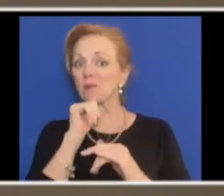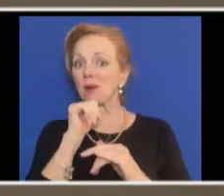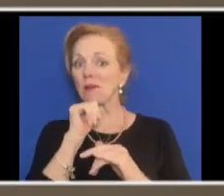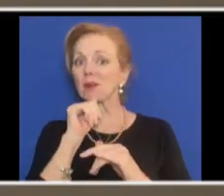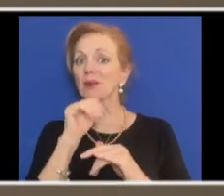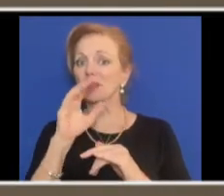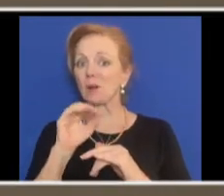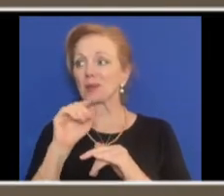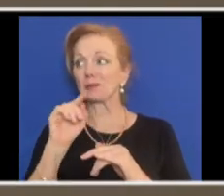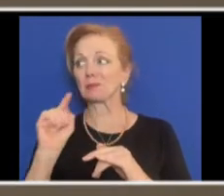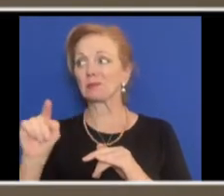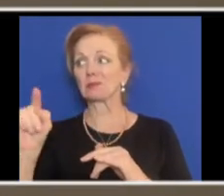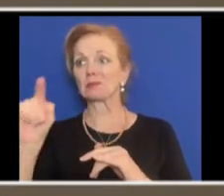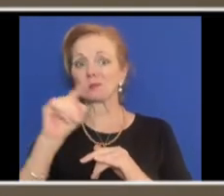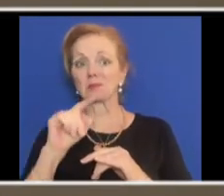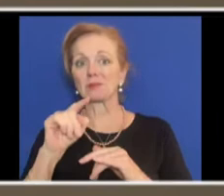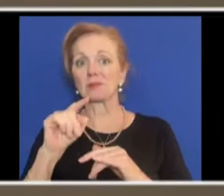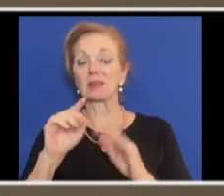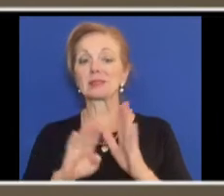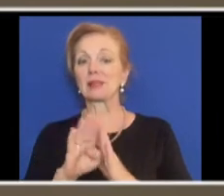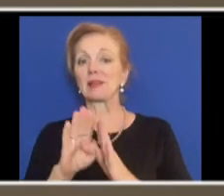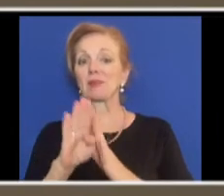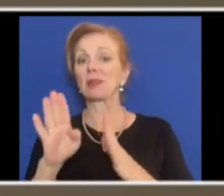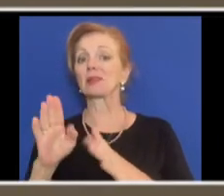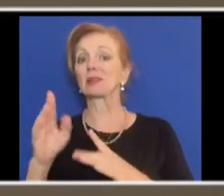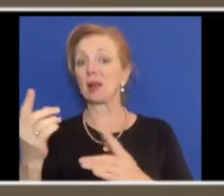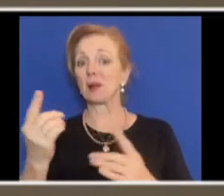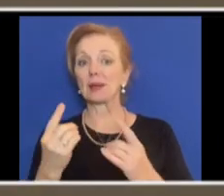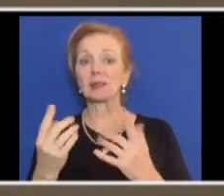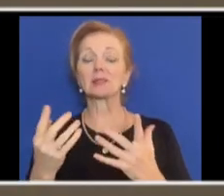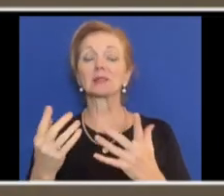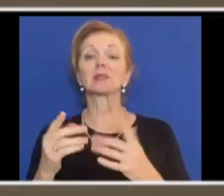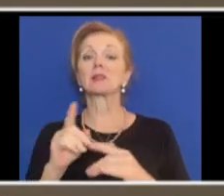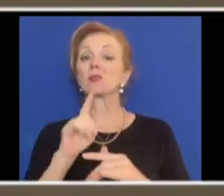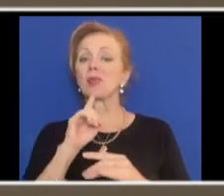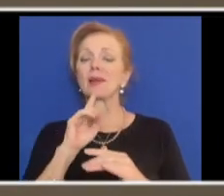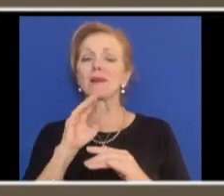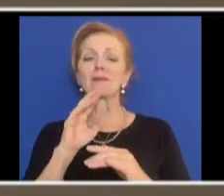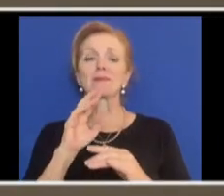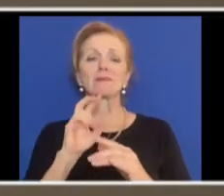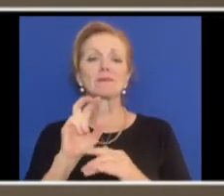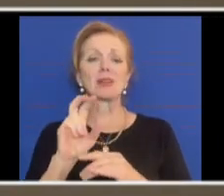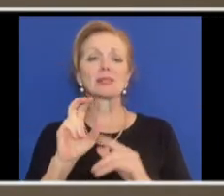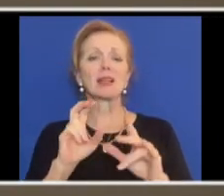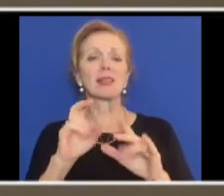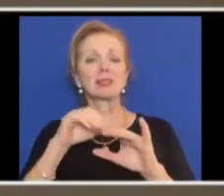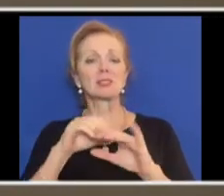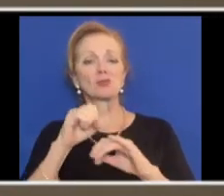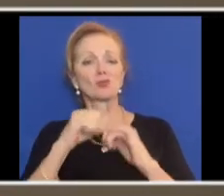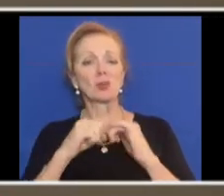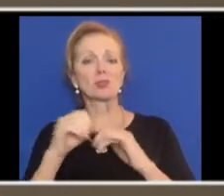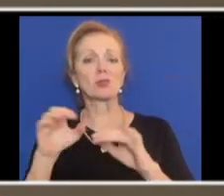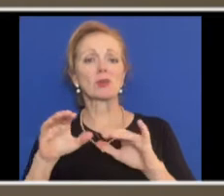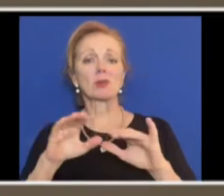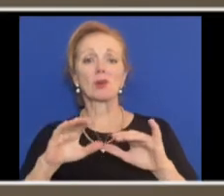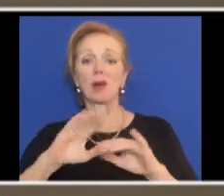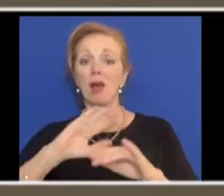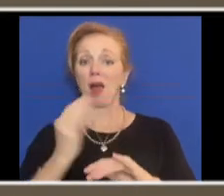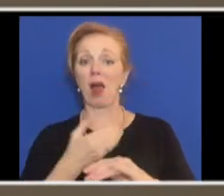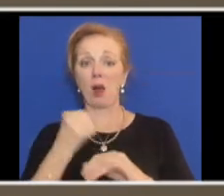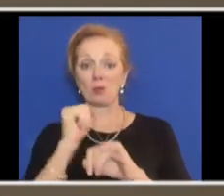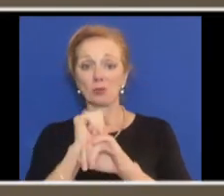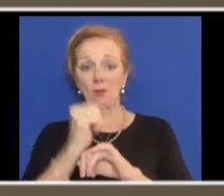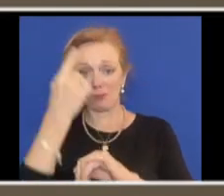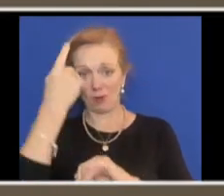companies out there and developers that are coming in that are investing in the infrastructure and doing our job for us